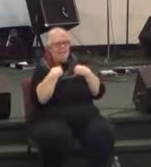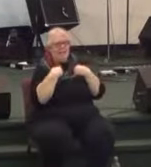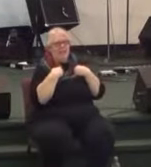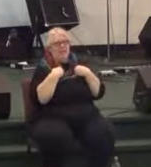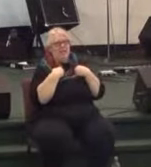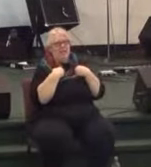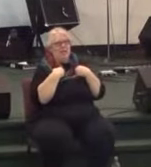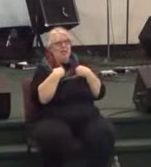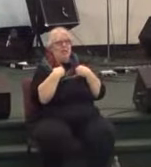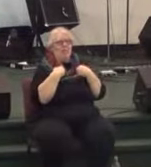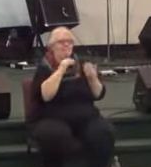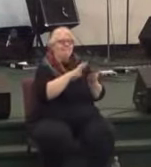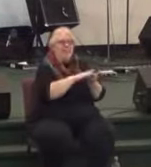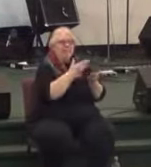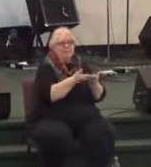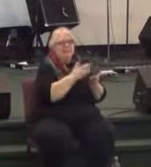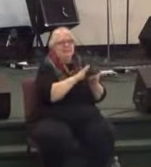and shared our hearts.